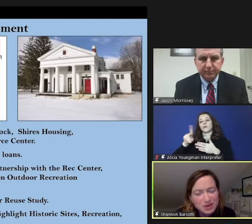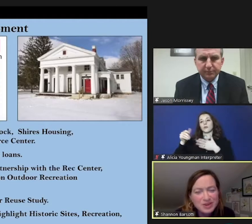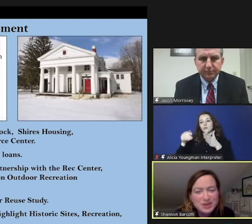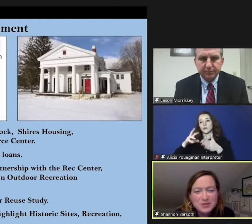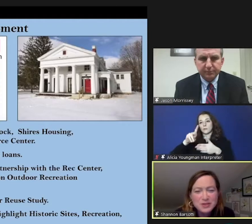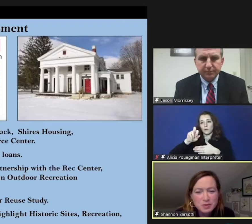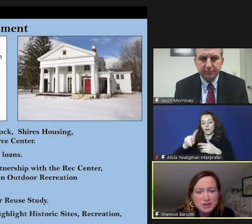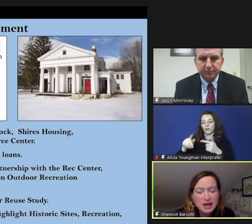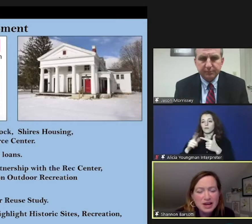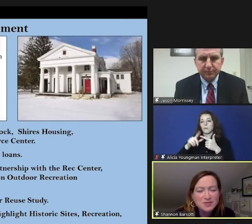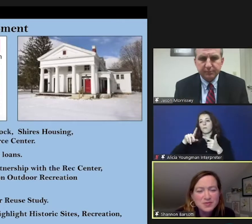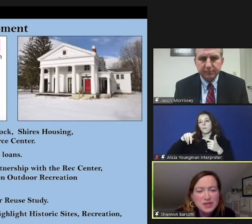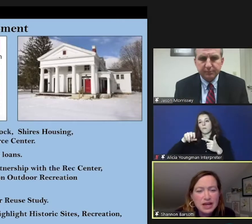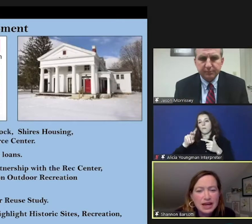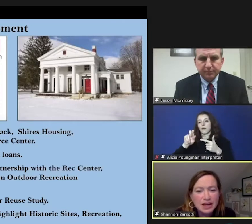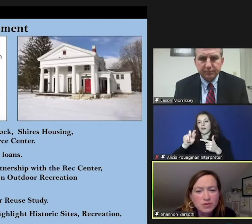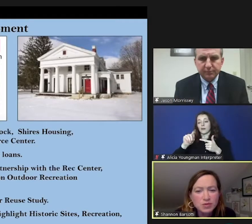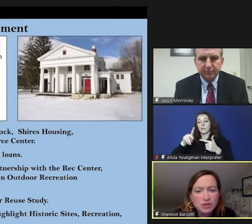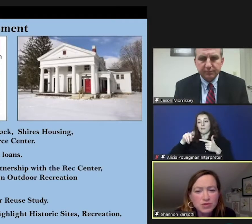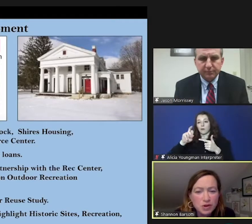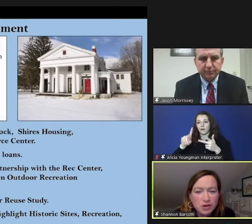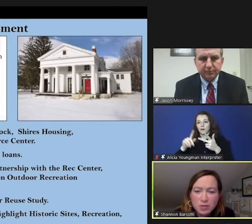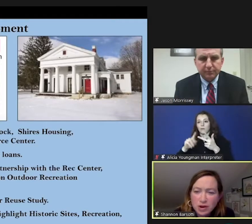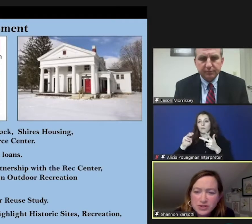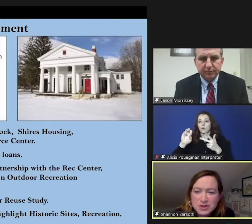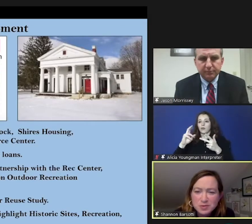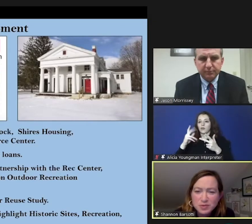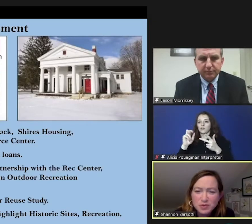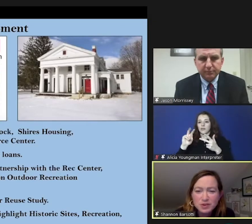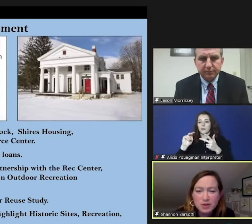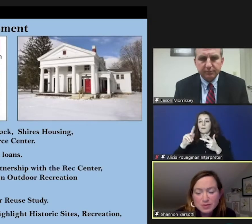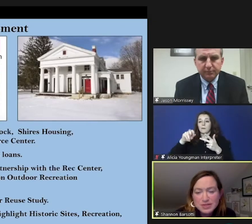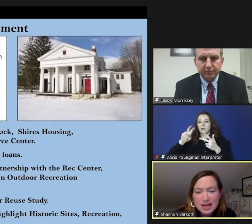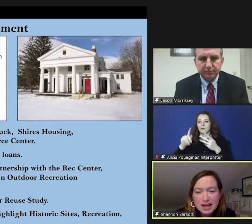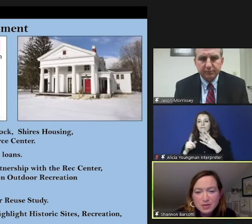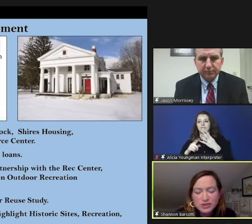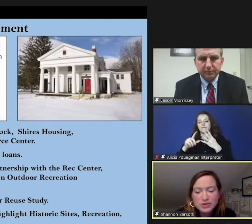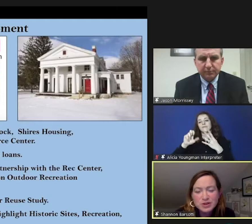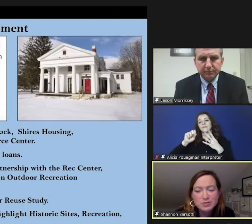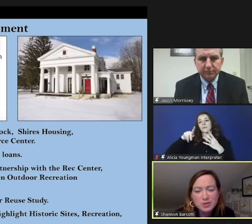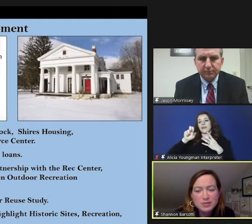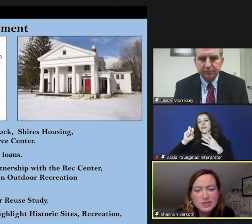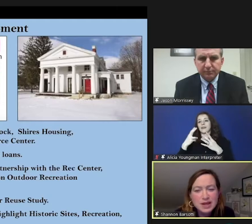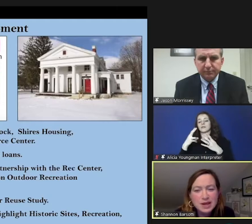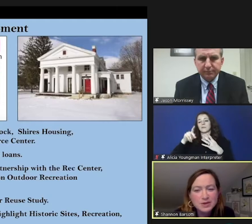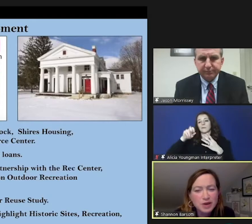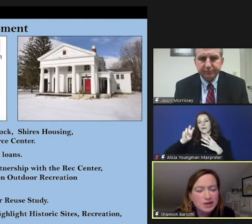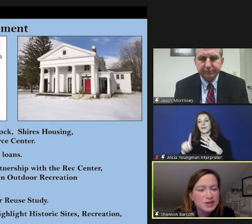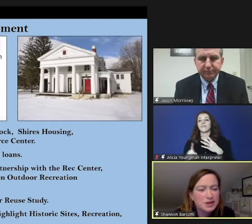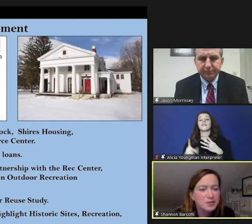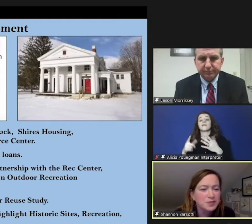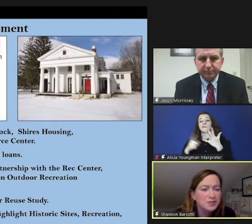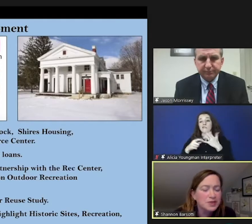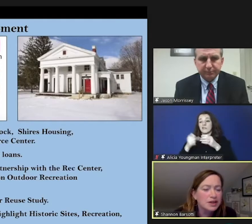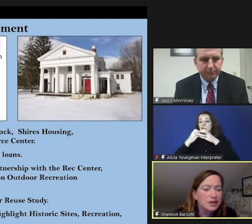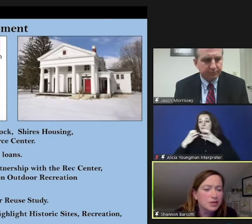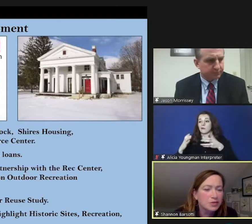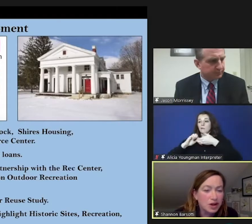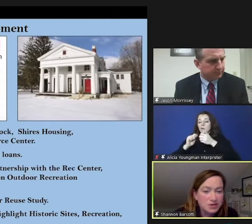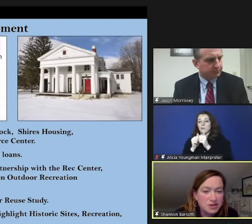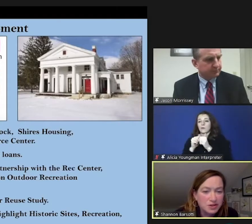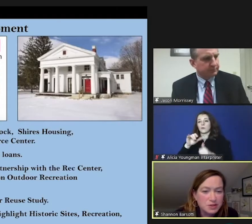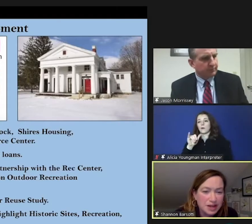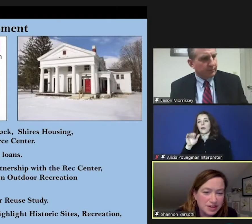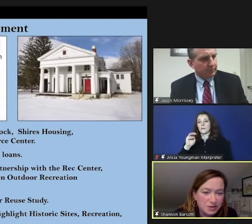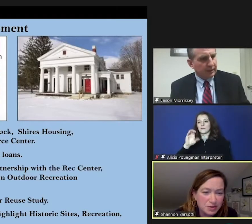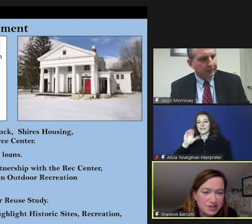Merchants Park, the Splash Pad, and we've grown our partnership with the YMCA, the Berkshire Family YMCA at the Rec Center.